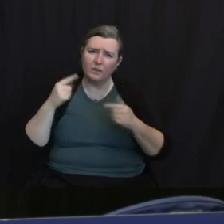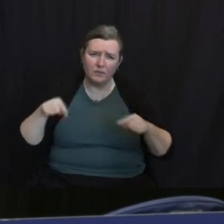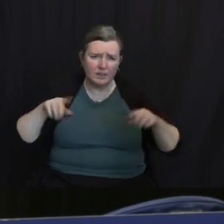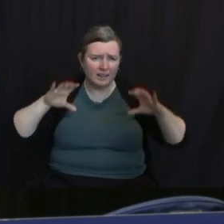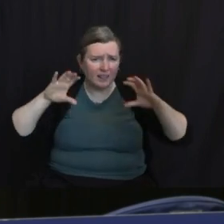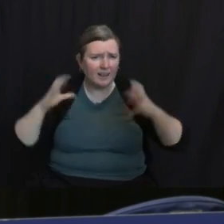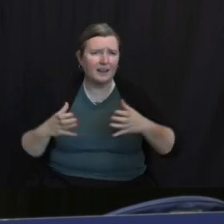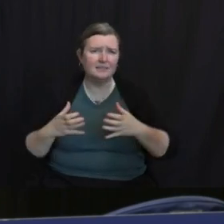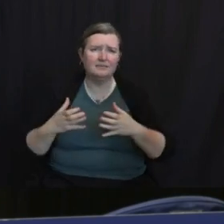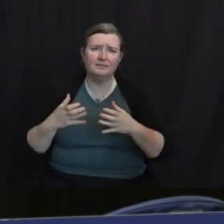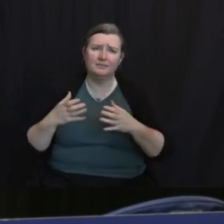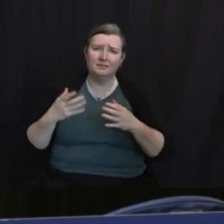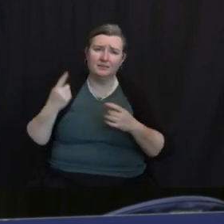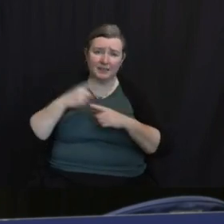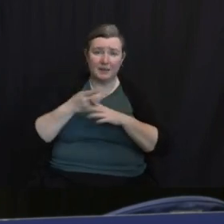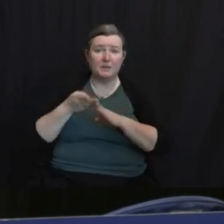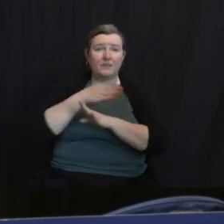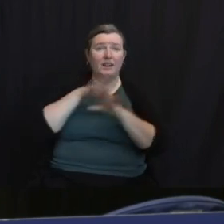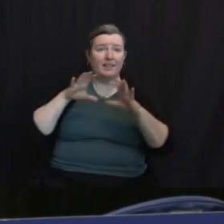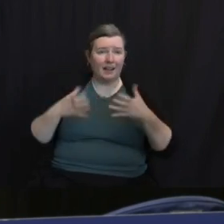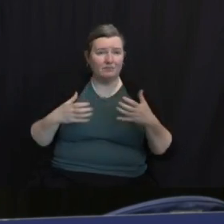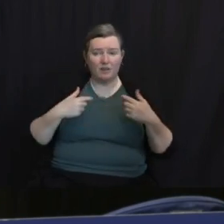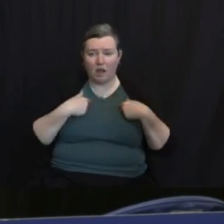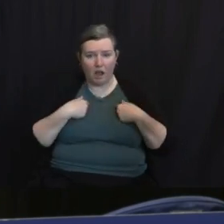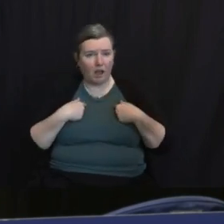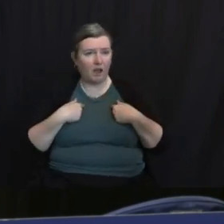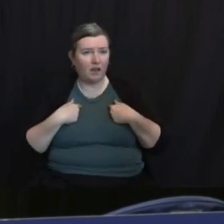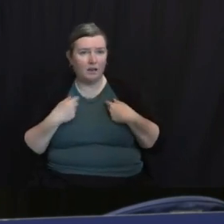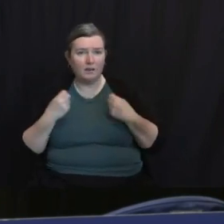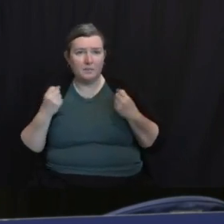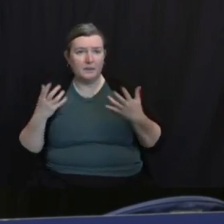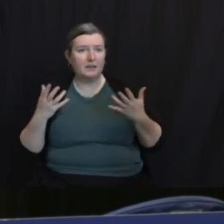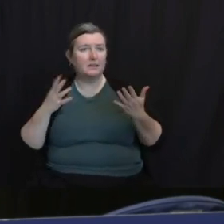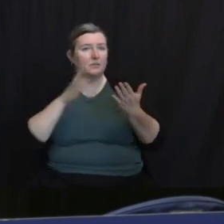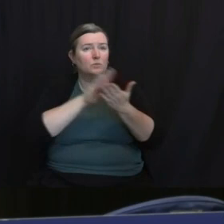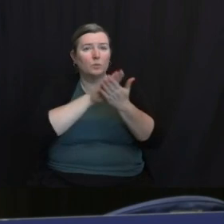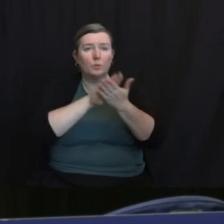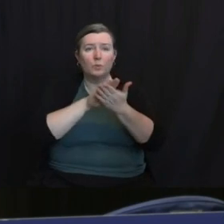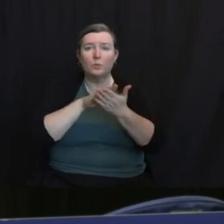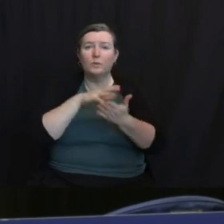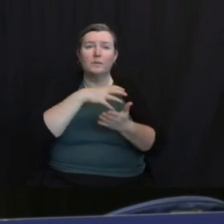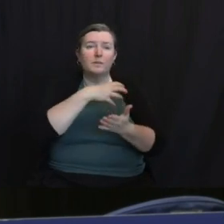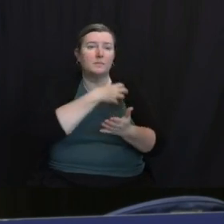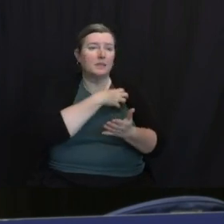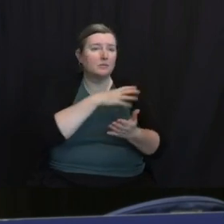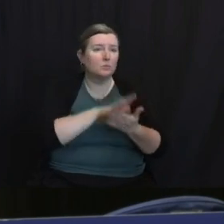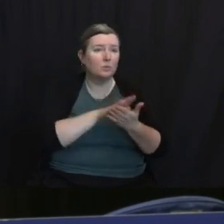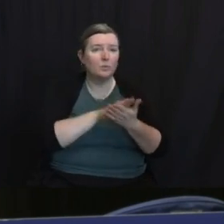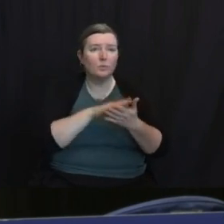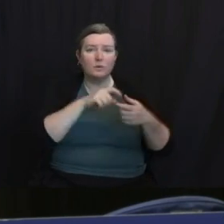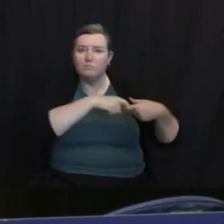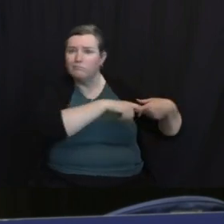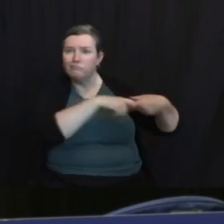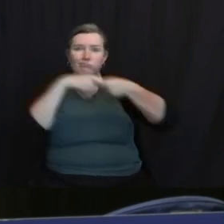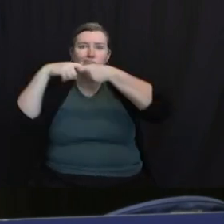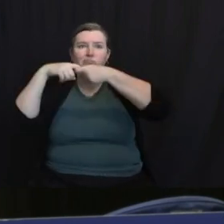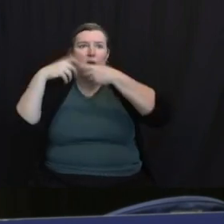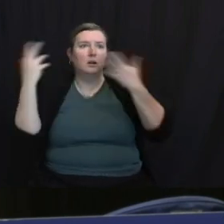unprecedented pandemic when academies around the nation and world were not training law enforcement. The state